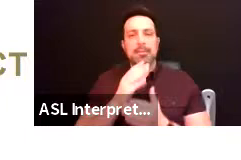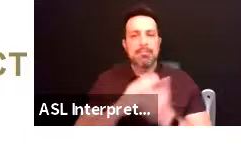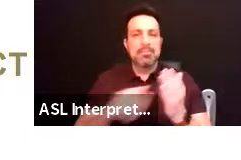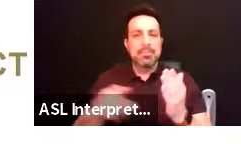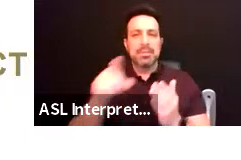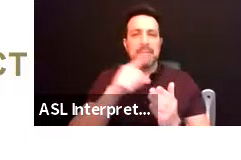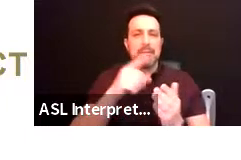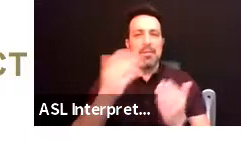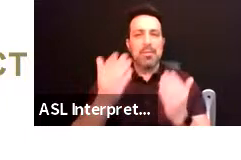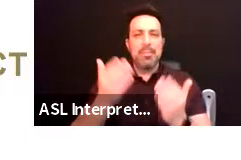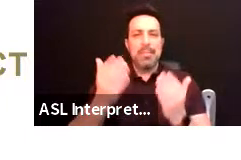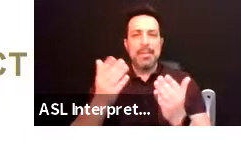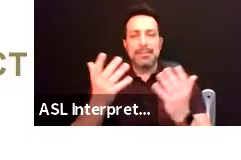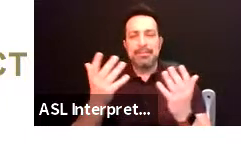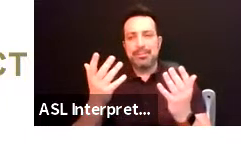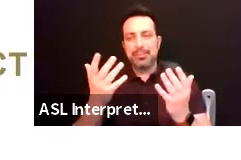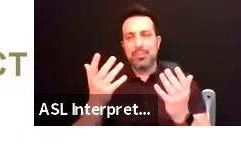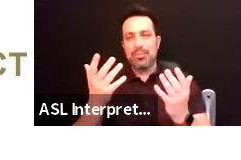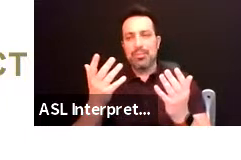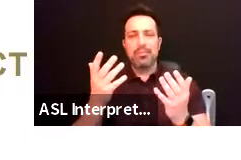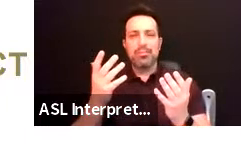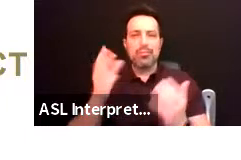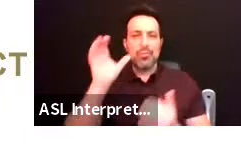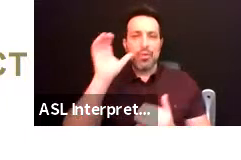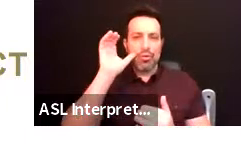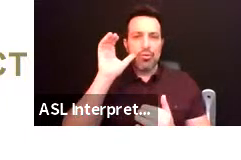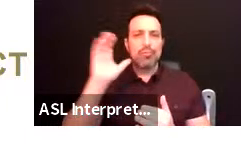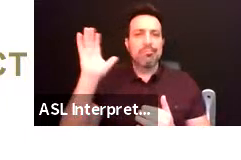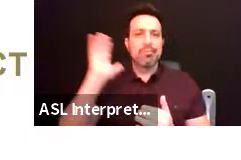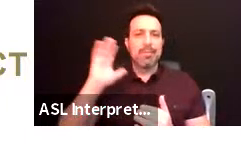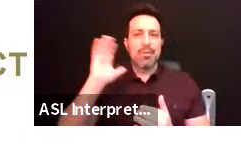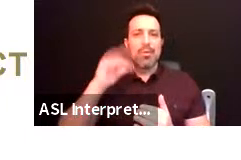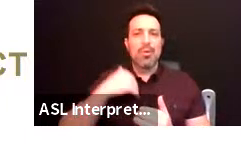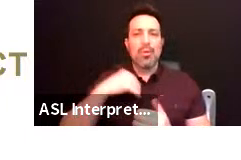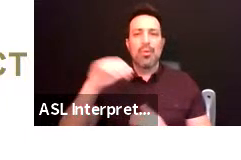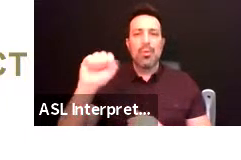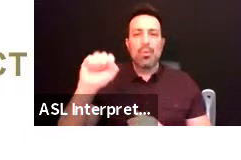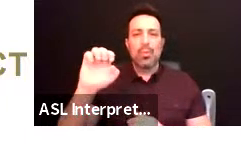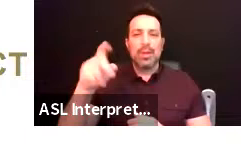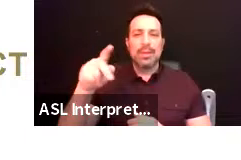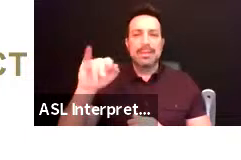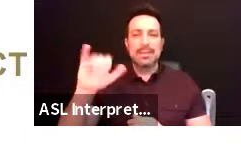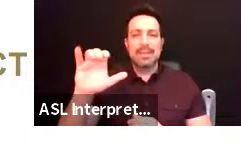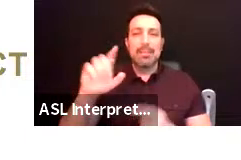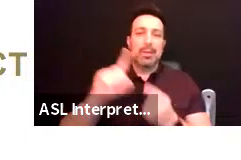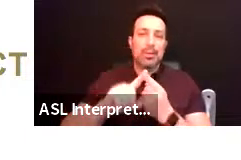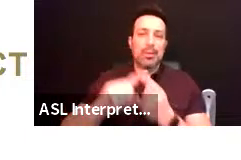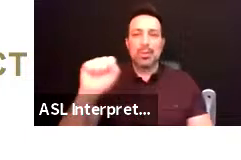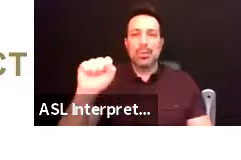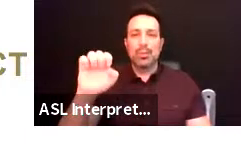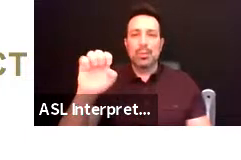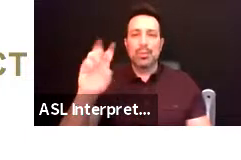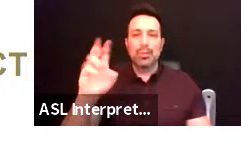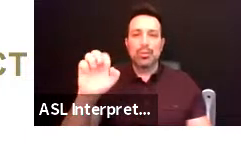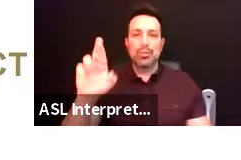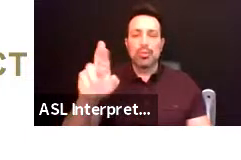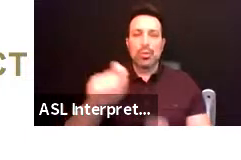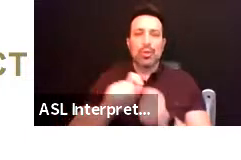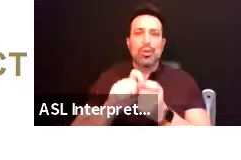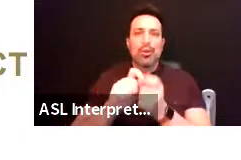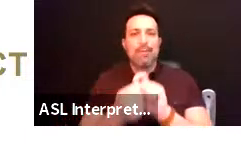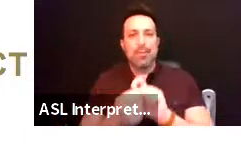have been heard when we were doing the septic to sewer conversion. We had a committee, a lot